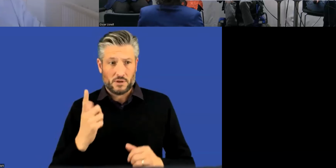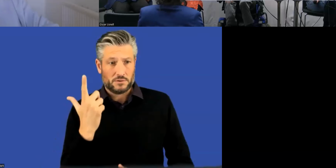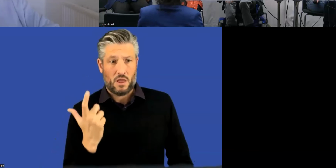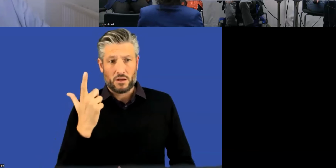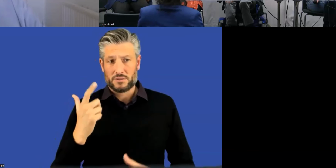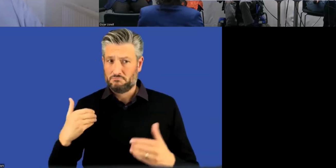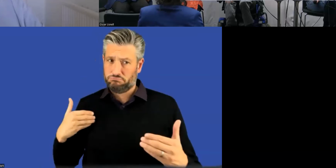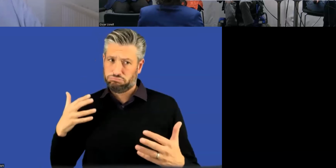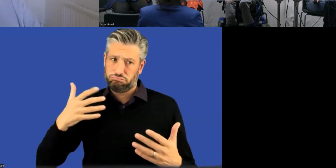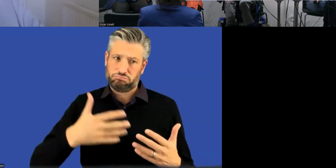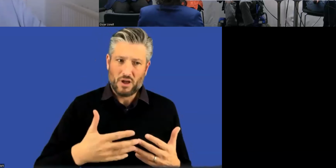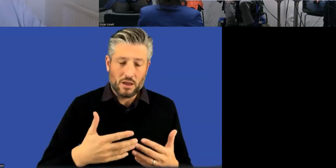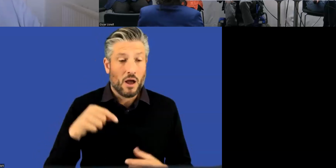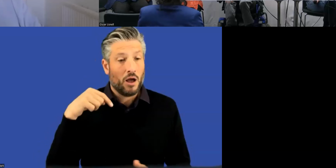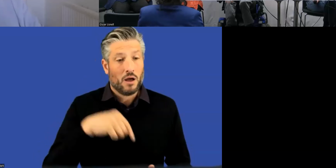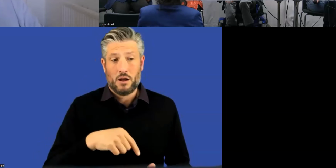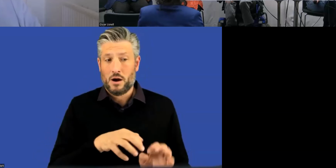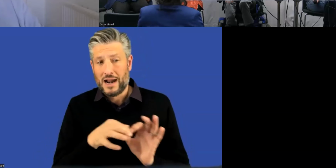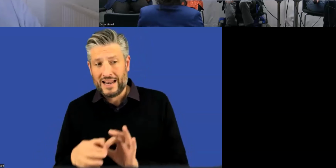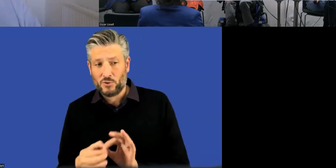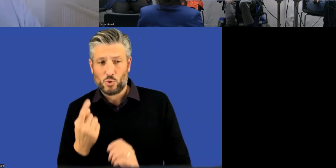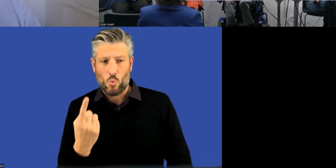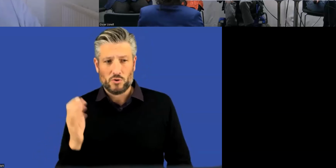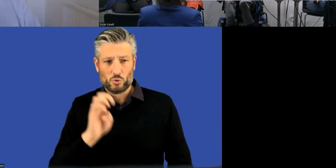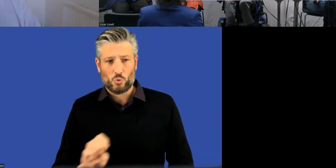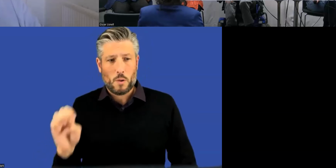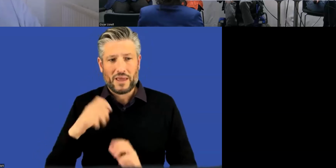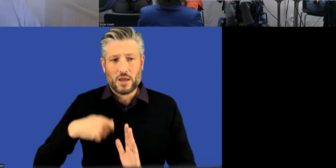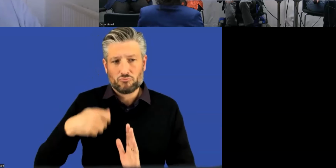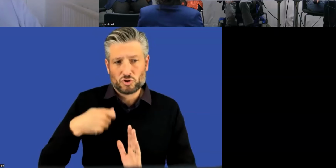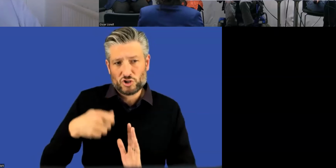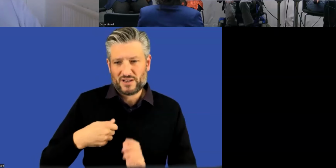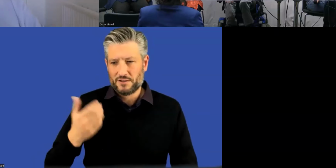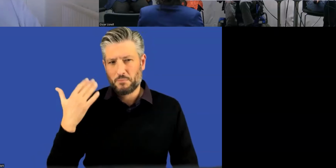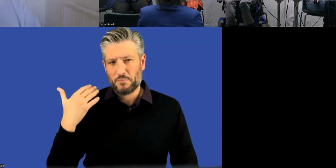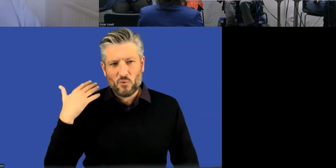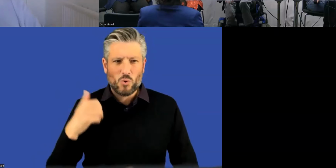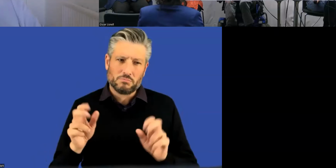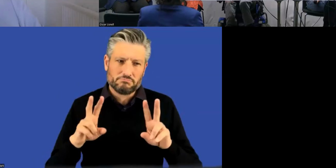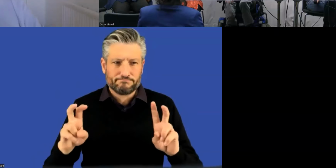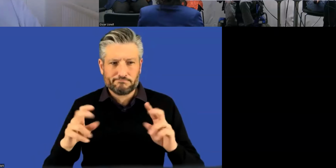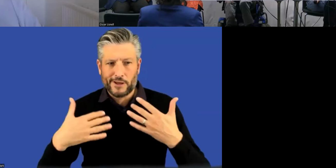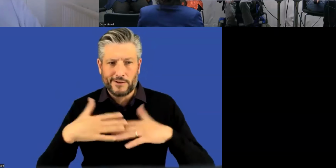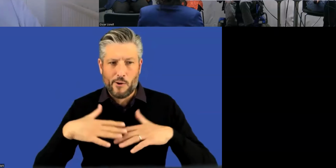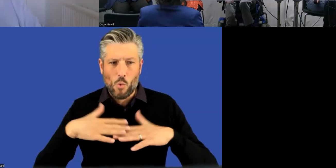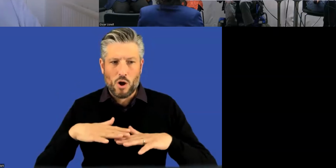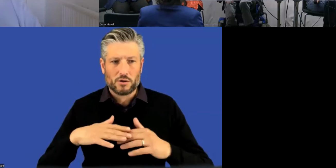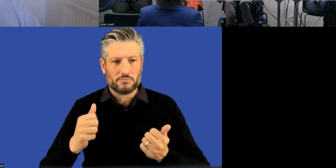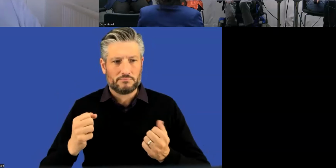project Comedia, which was specifically about network performance. That was in 2010